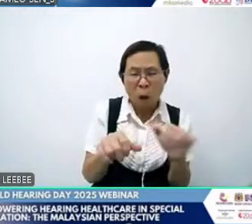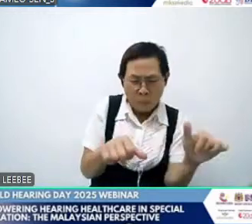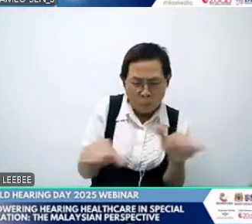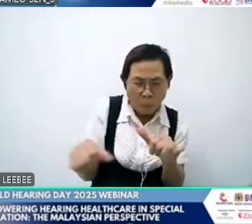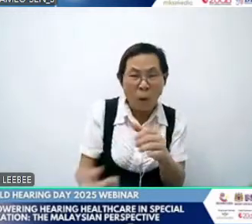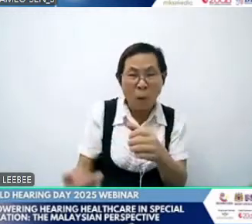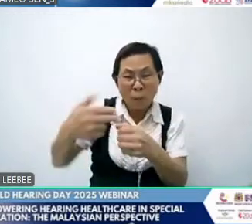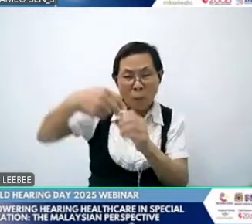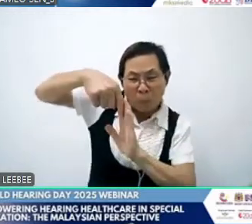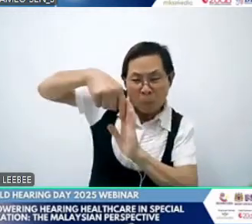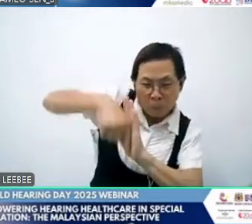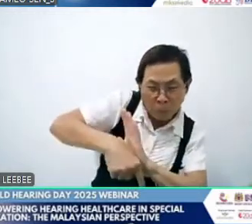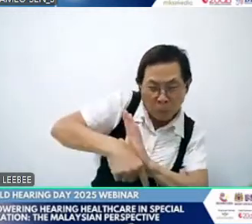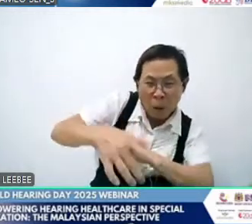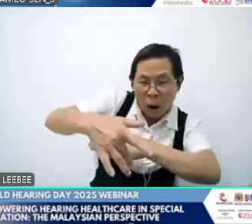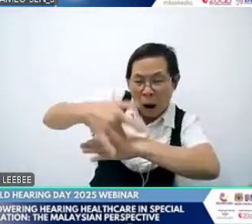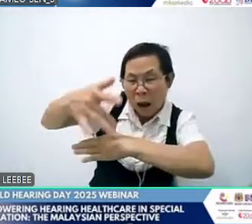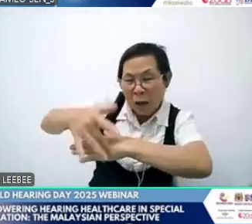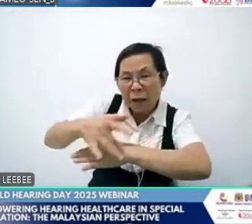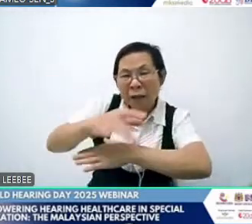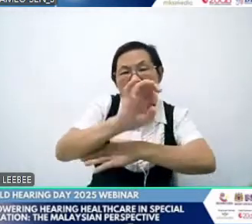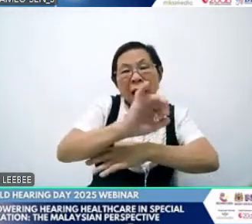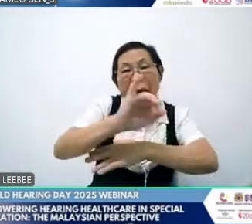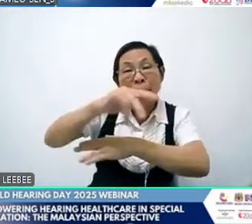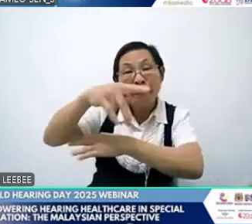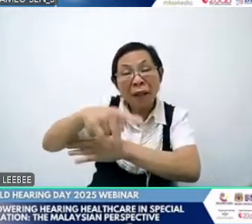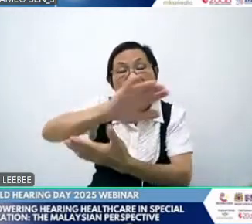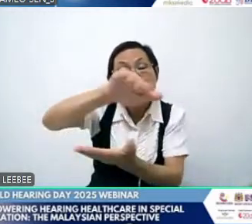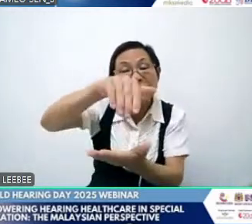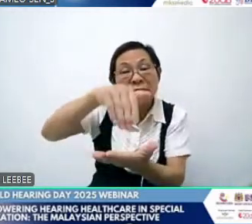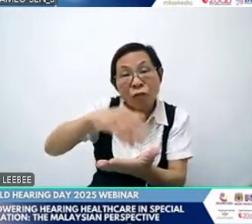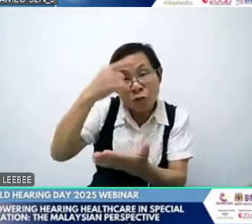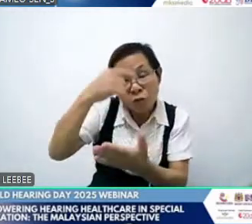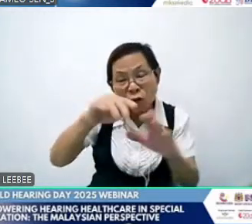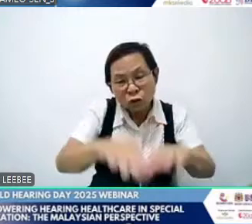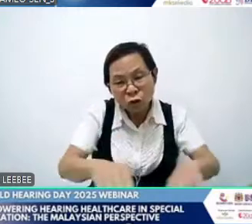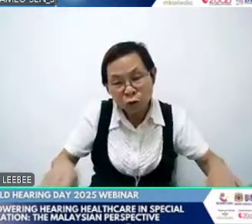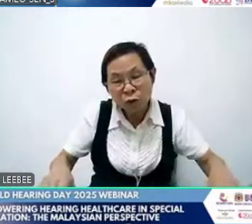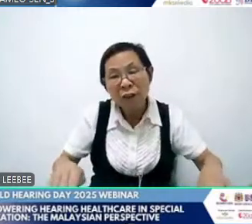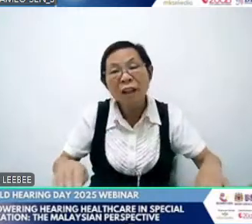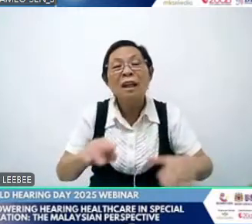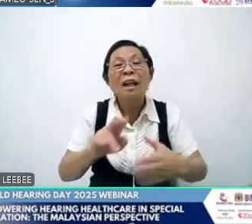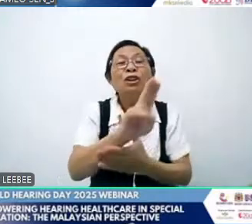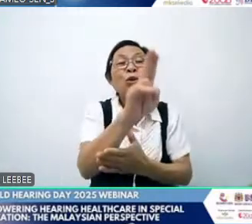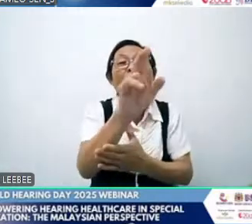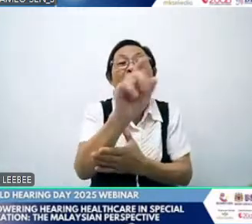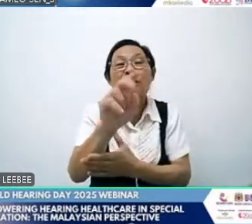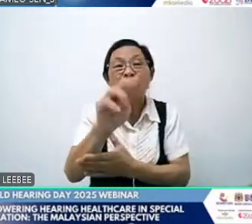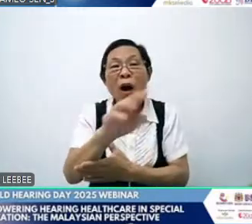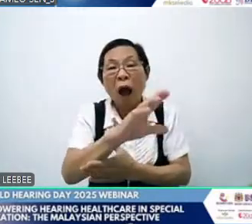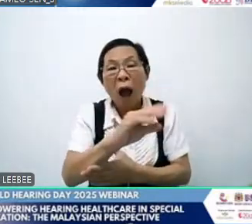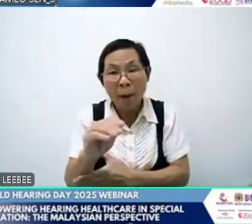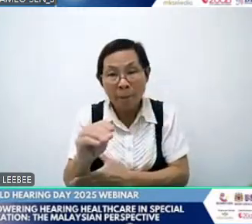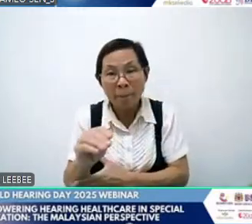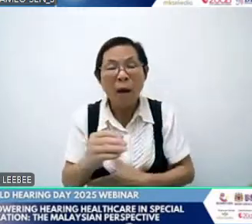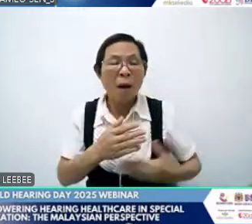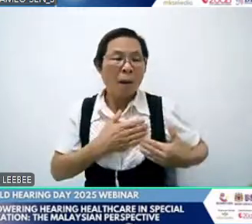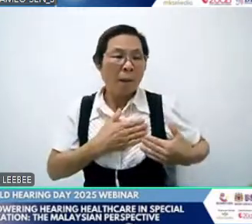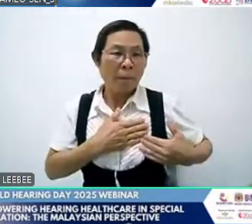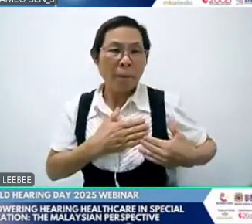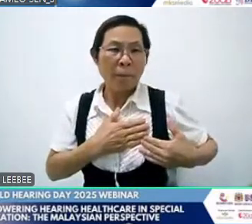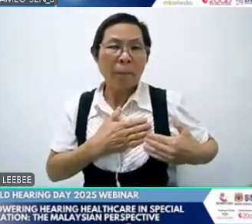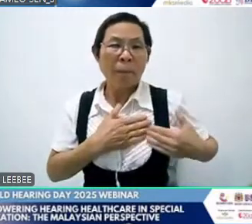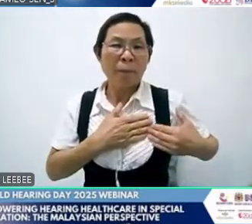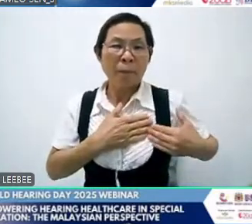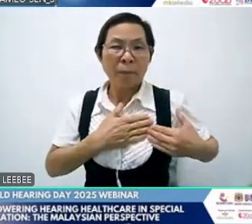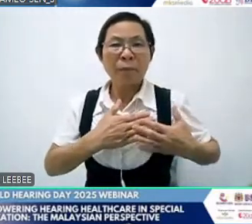DPRINCE, an early education center for DHS children at USM, further reinforcing her dedication to accessible